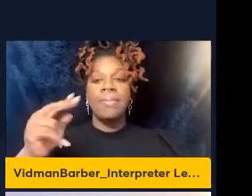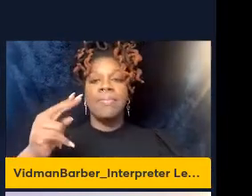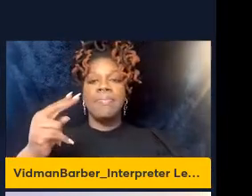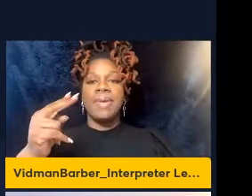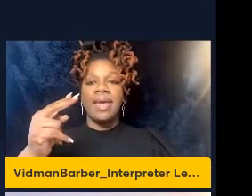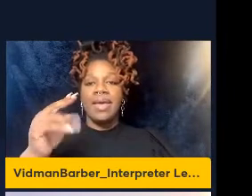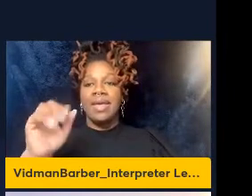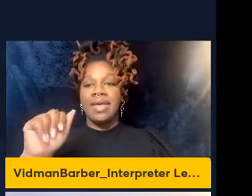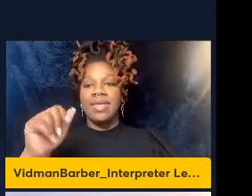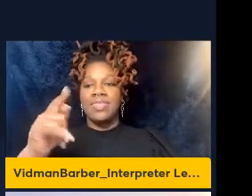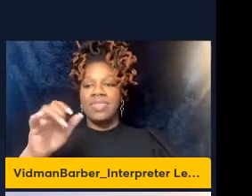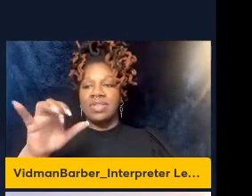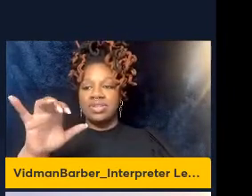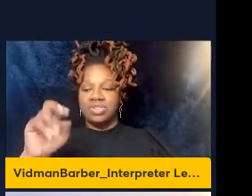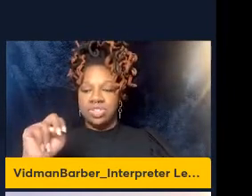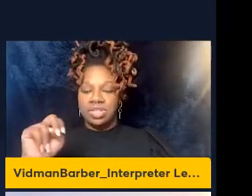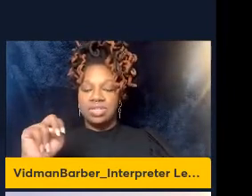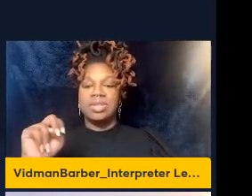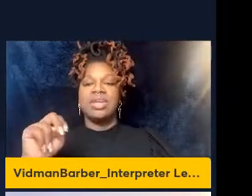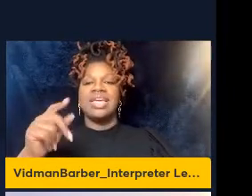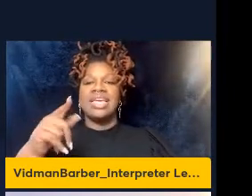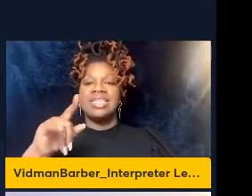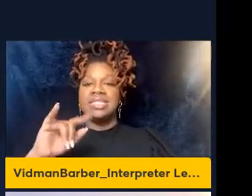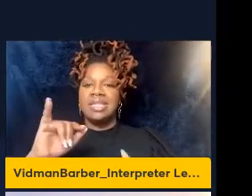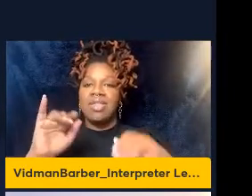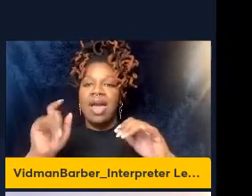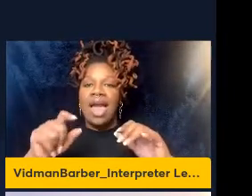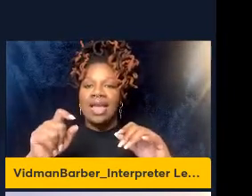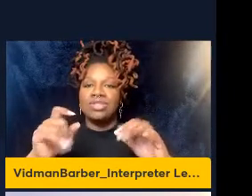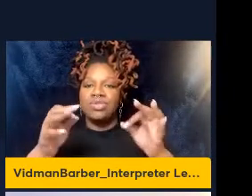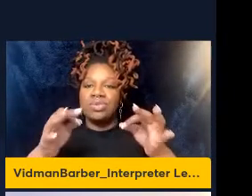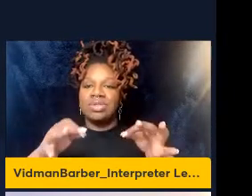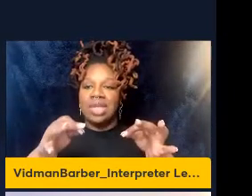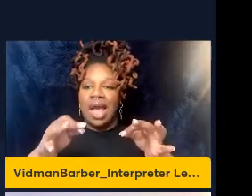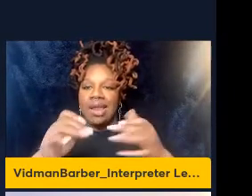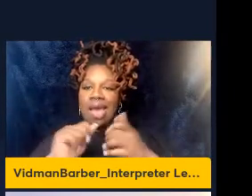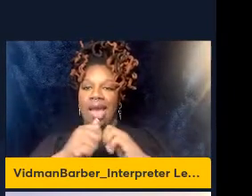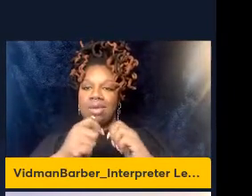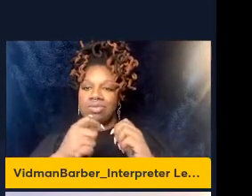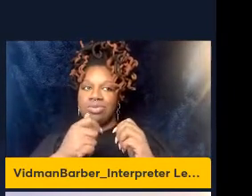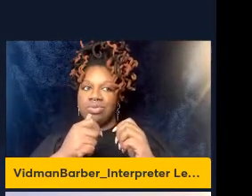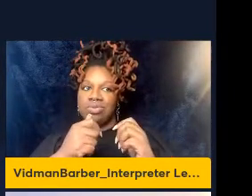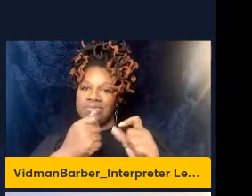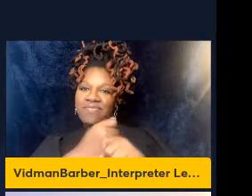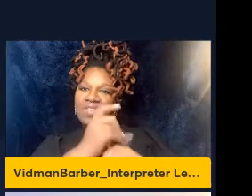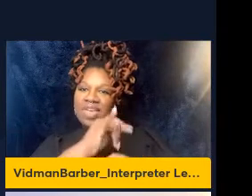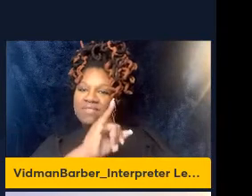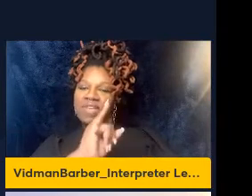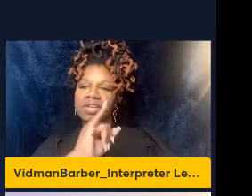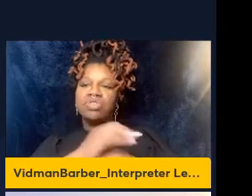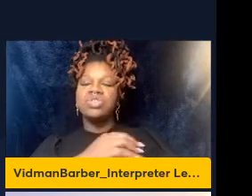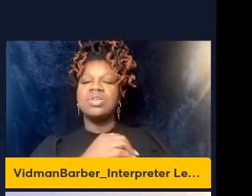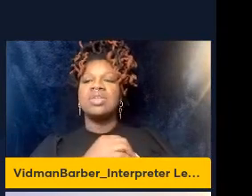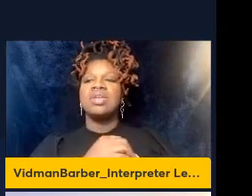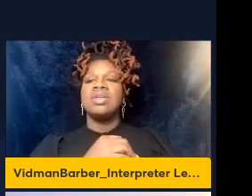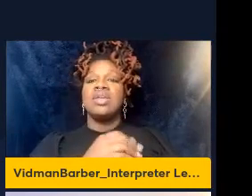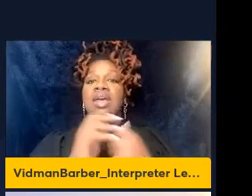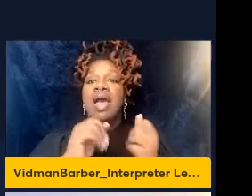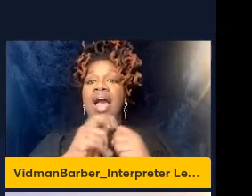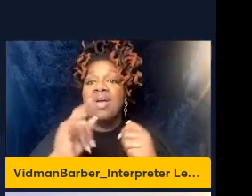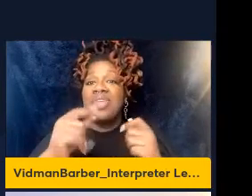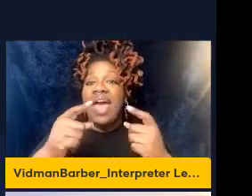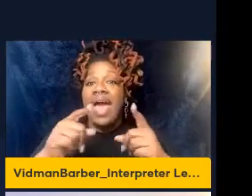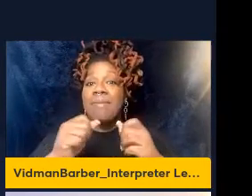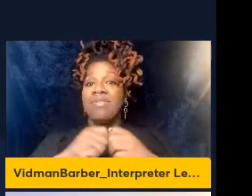again, there could be consequences depending on if that's incorrectly determined. And so how is this happening at a